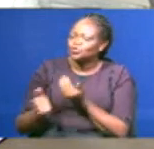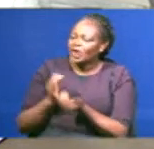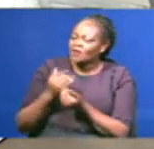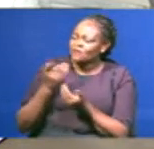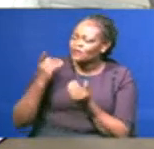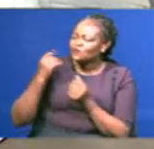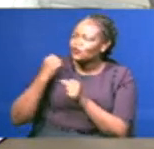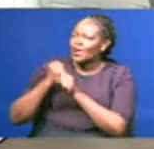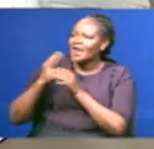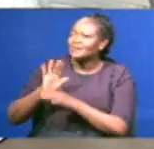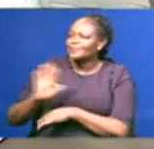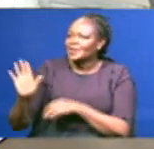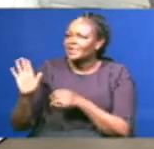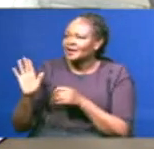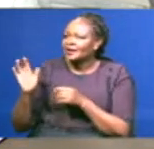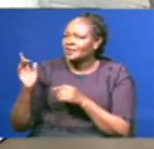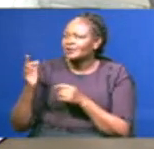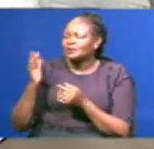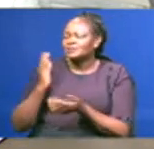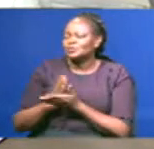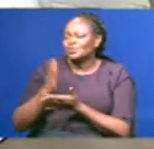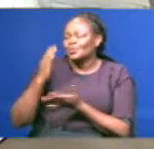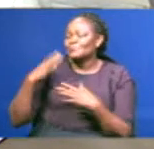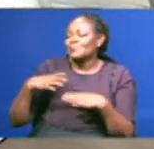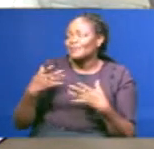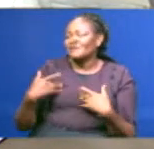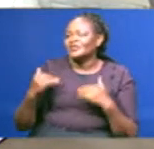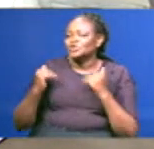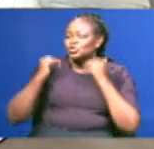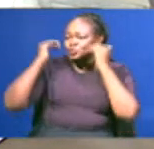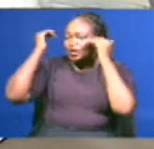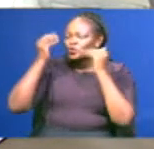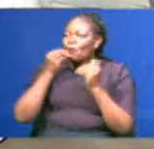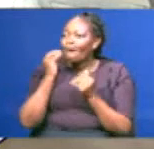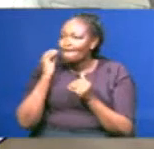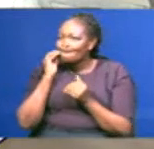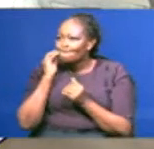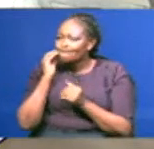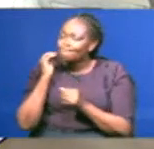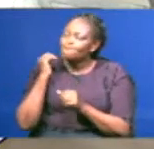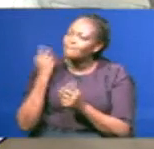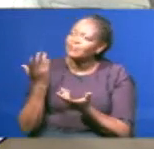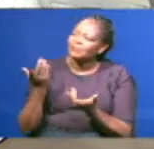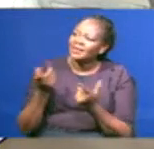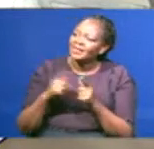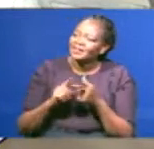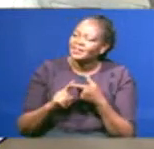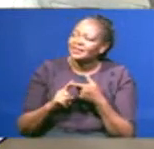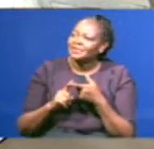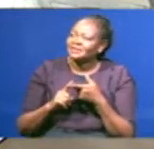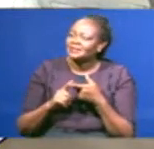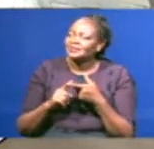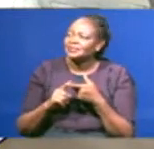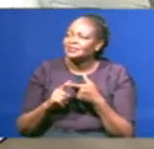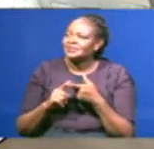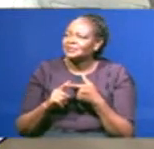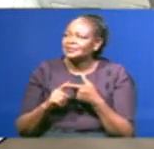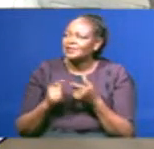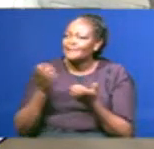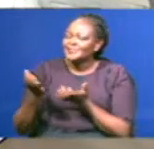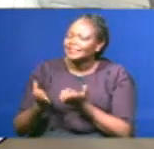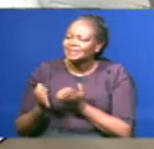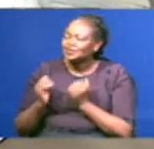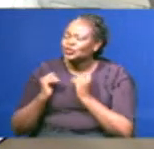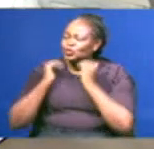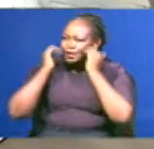employees. From, because people have stress, home stress. Stress at home, and they also have businesses that are stressing